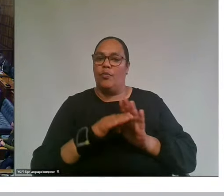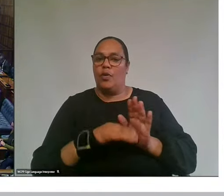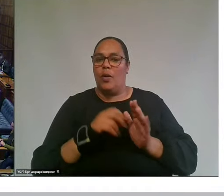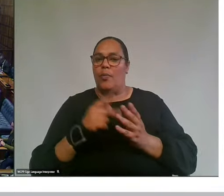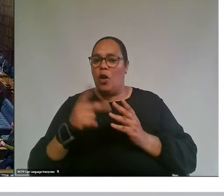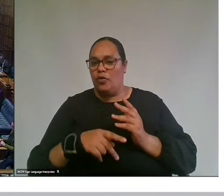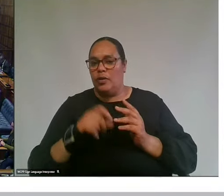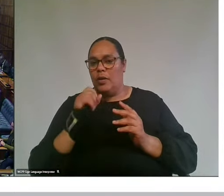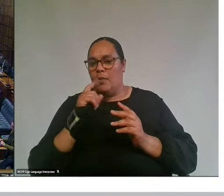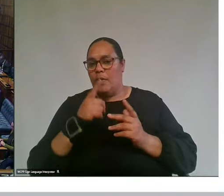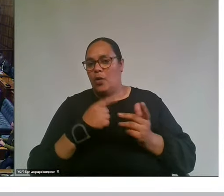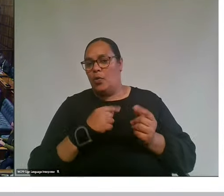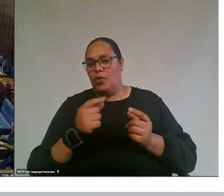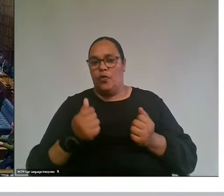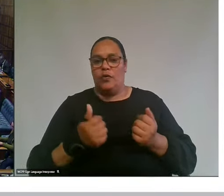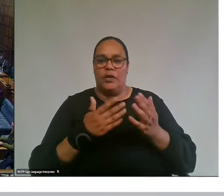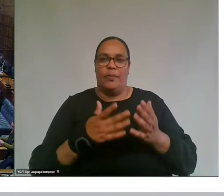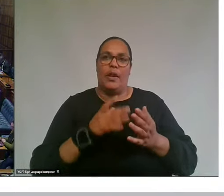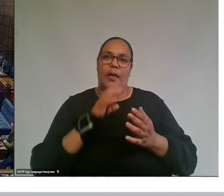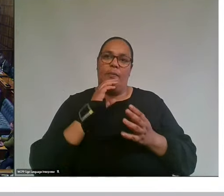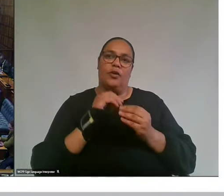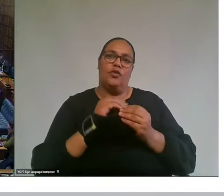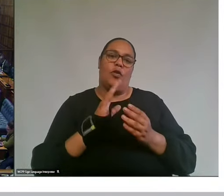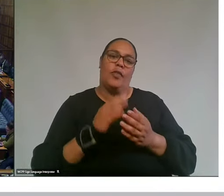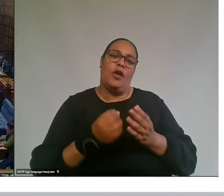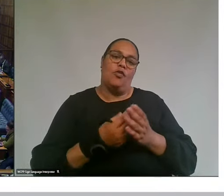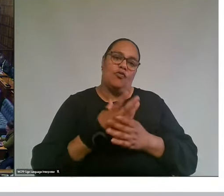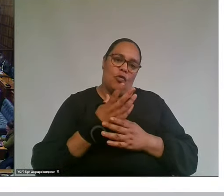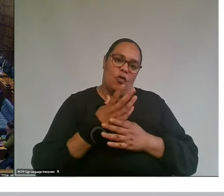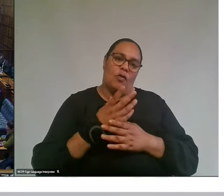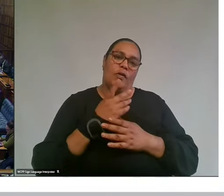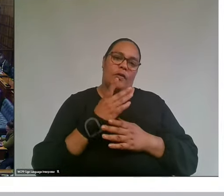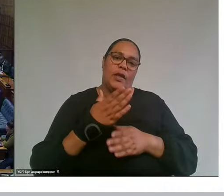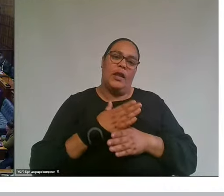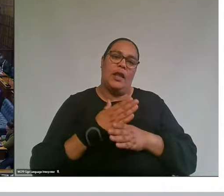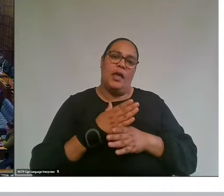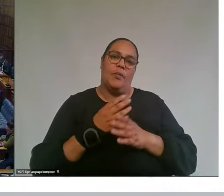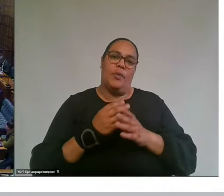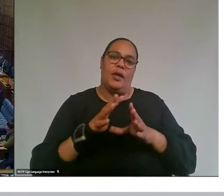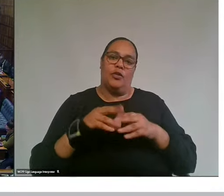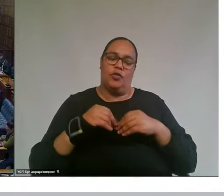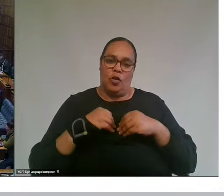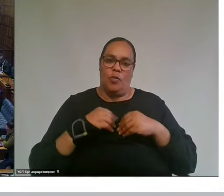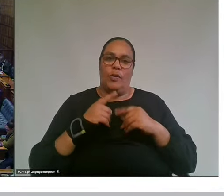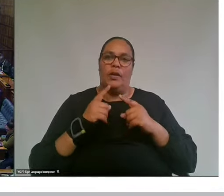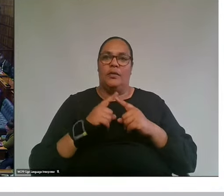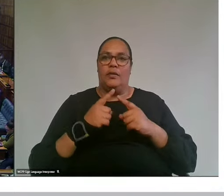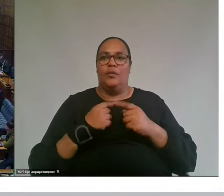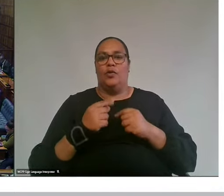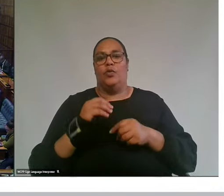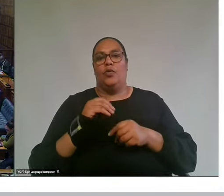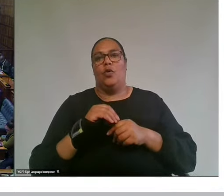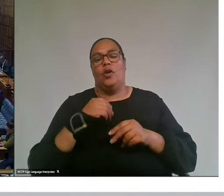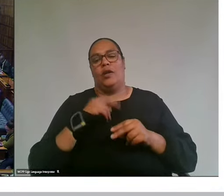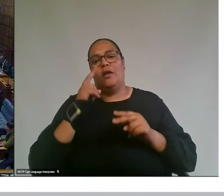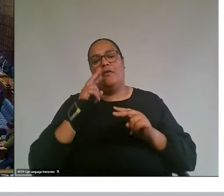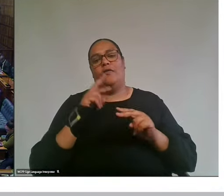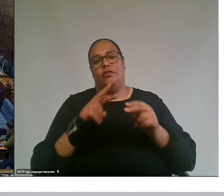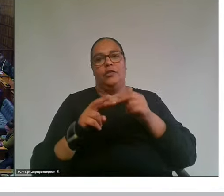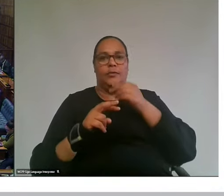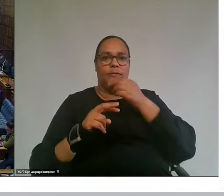are then designed to make sure that that growth is um Labor absorptive uh to to deliver on our